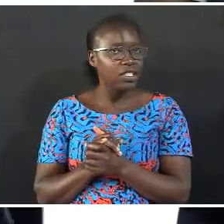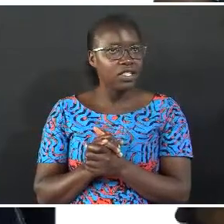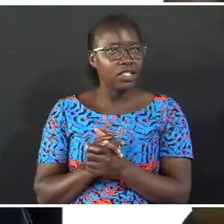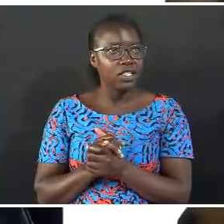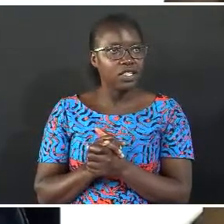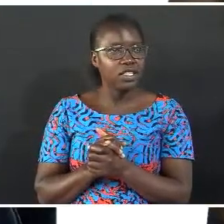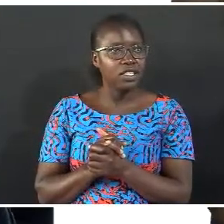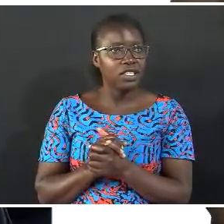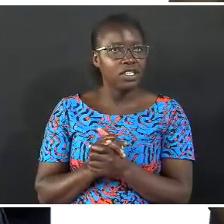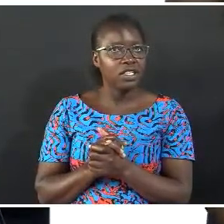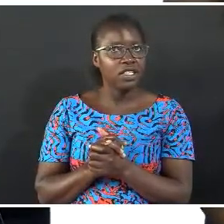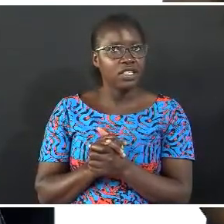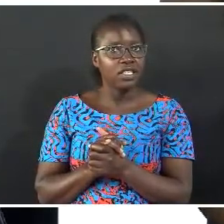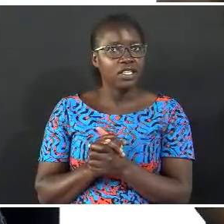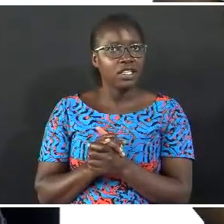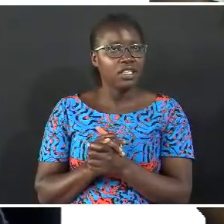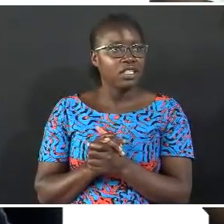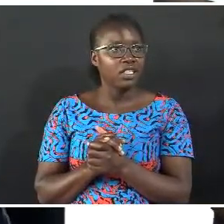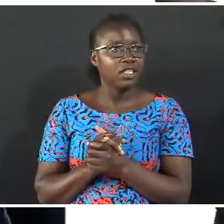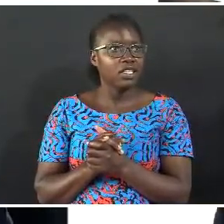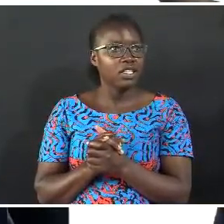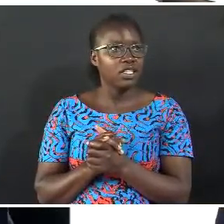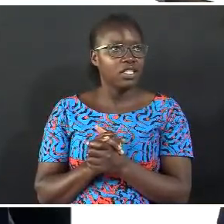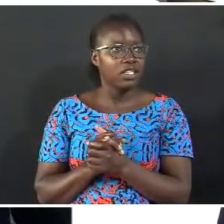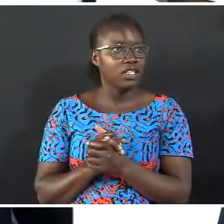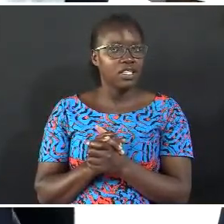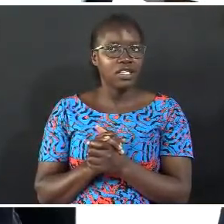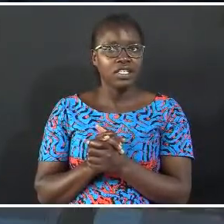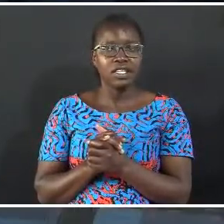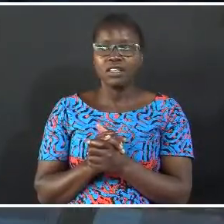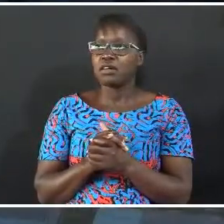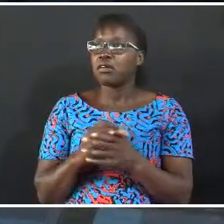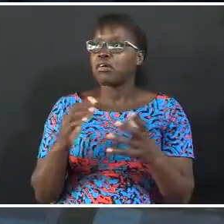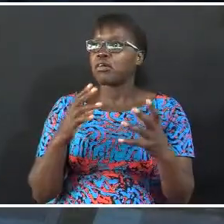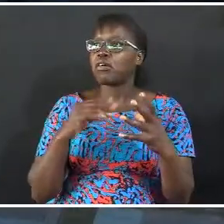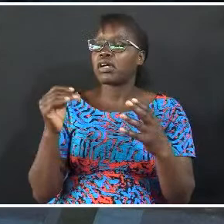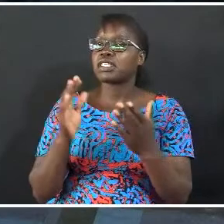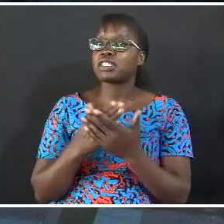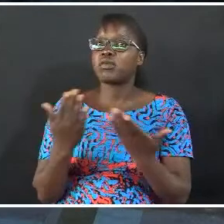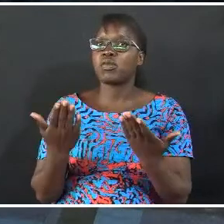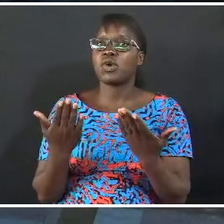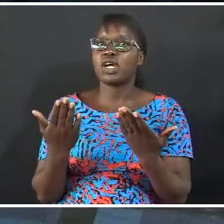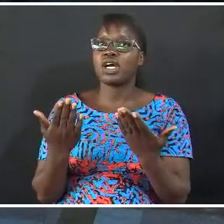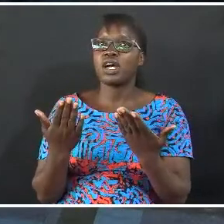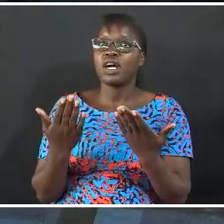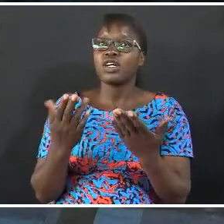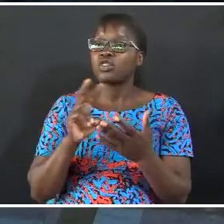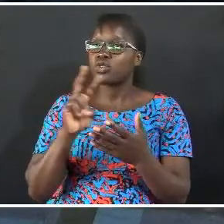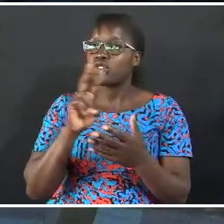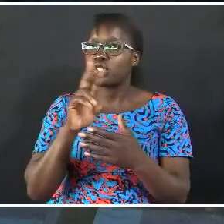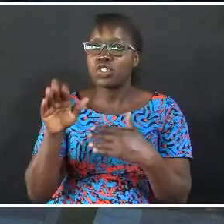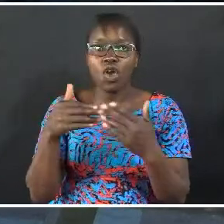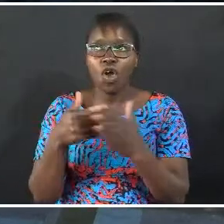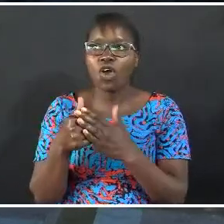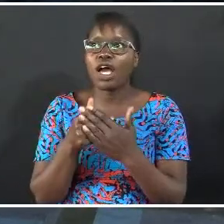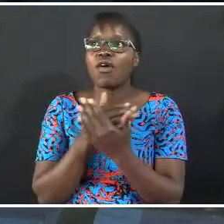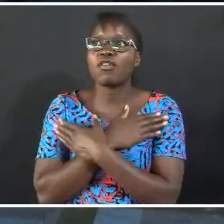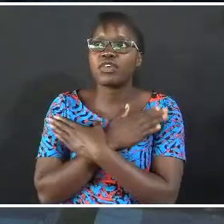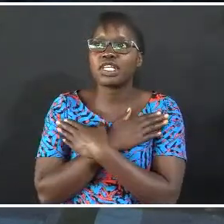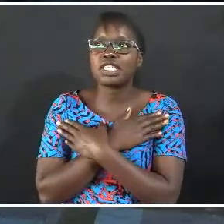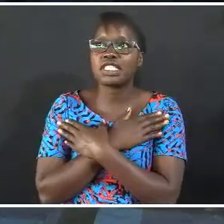Come meeting to see all our friends. Awesome. Church, do you always enjoy going to camp